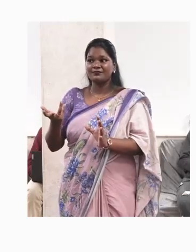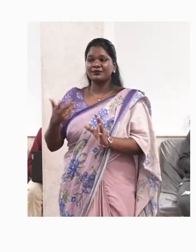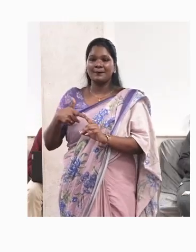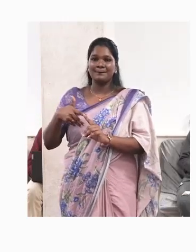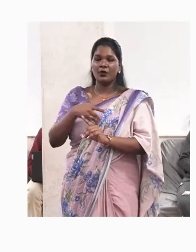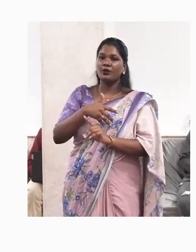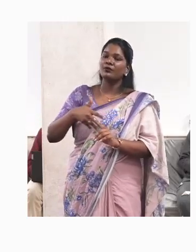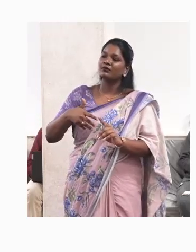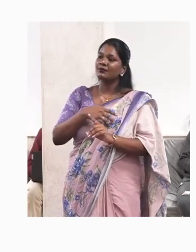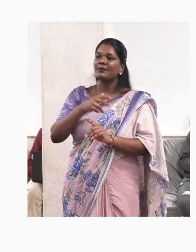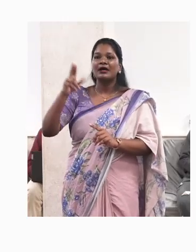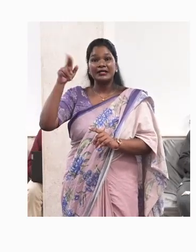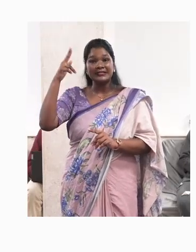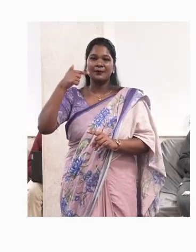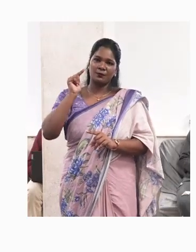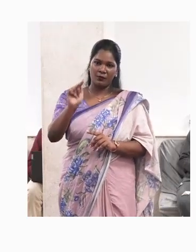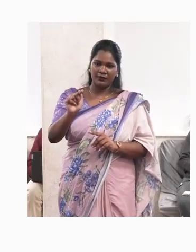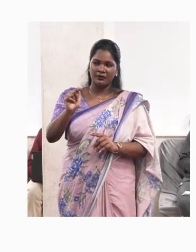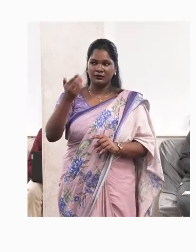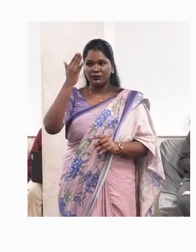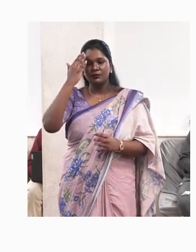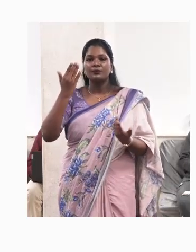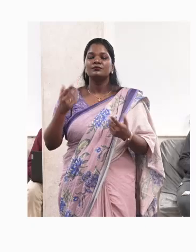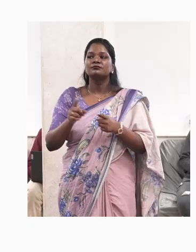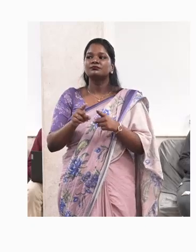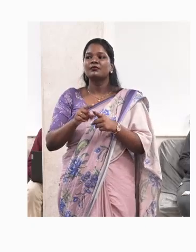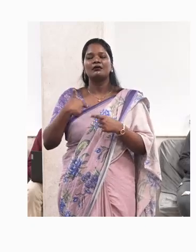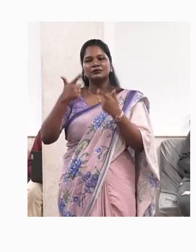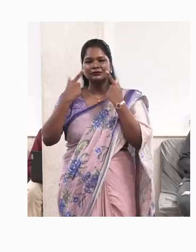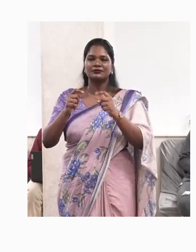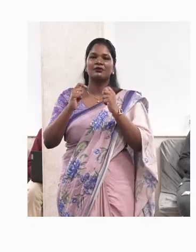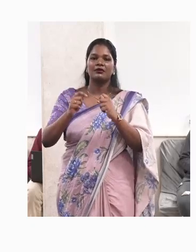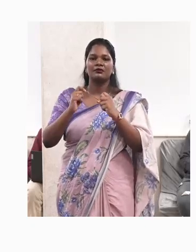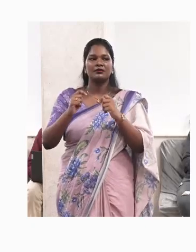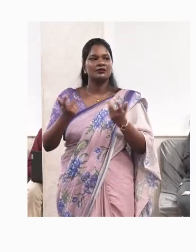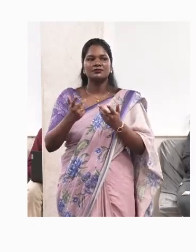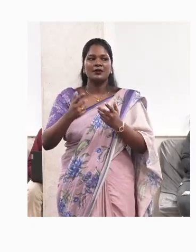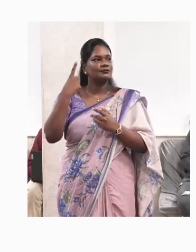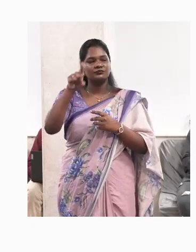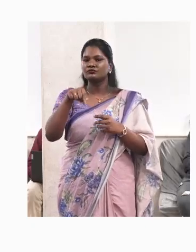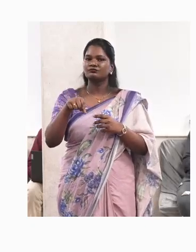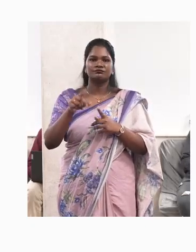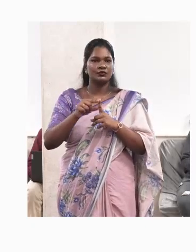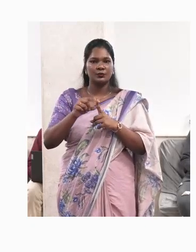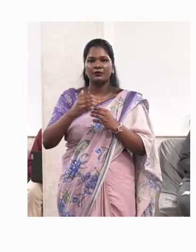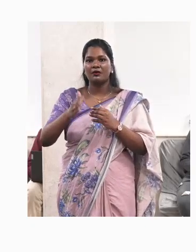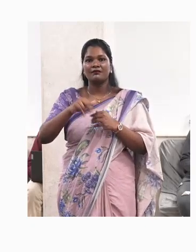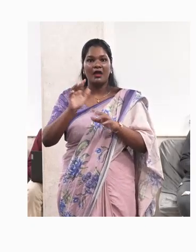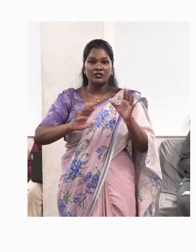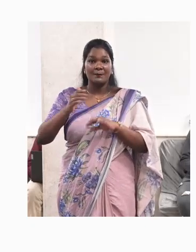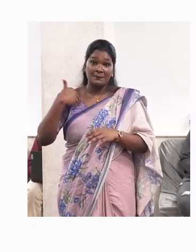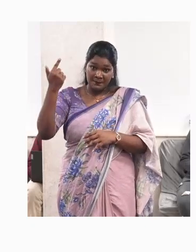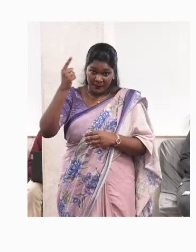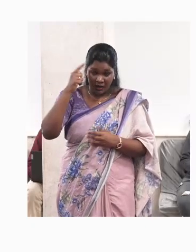beyond a reasonable point. And therefore, I try to, take cognizance of that action of